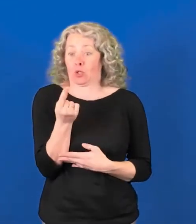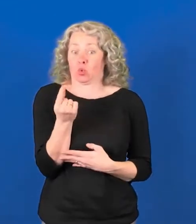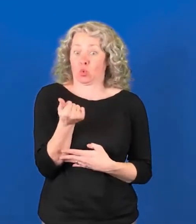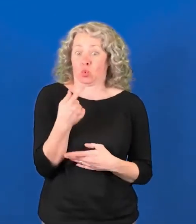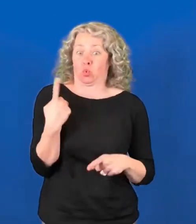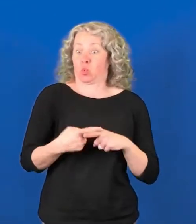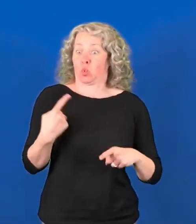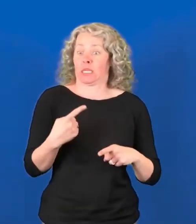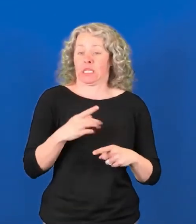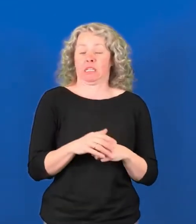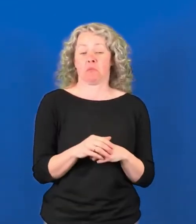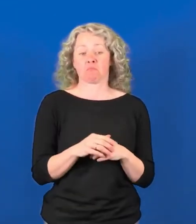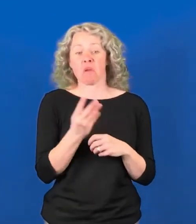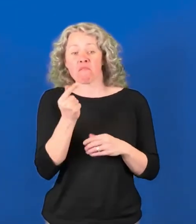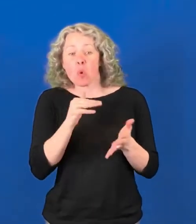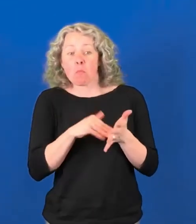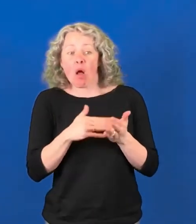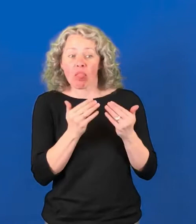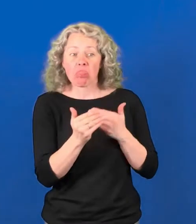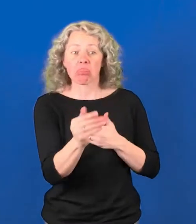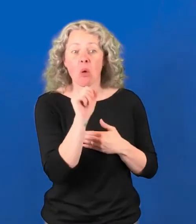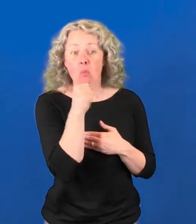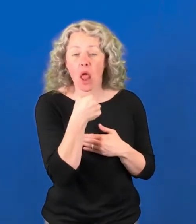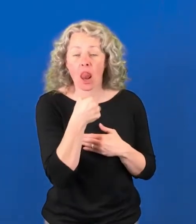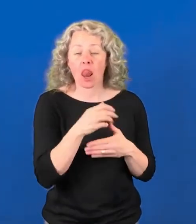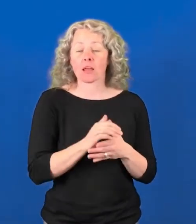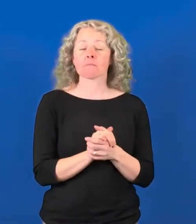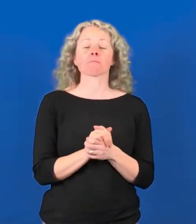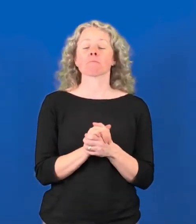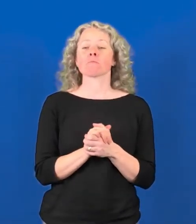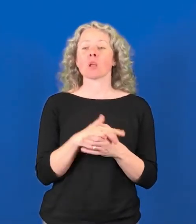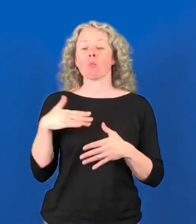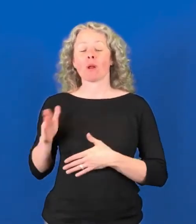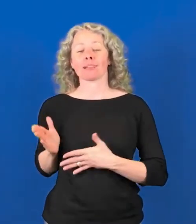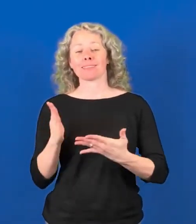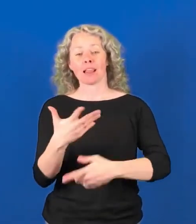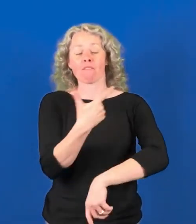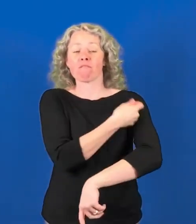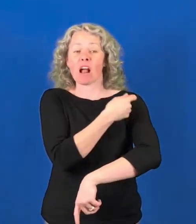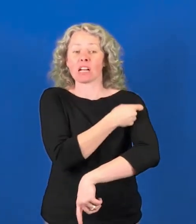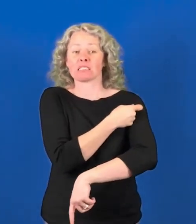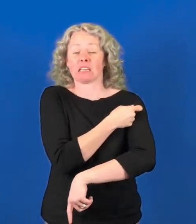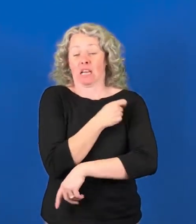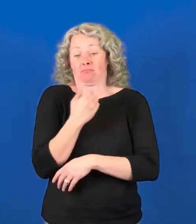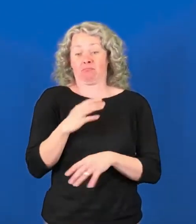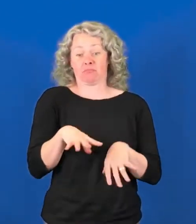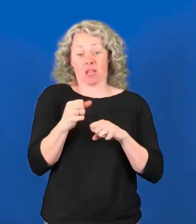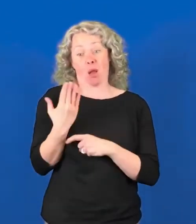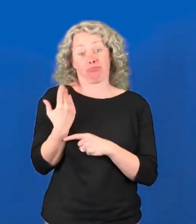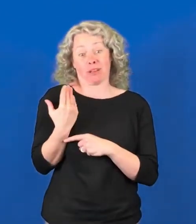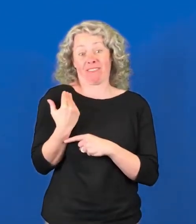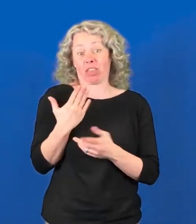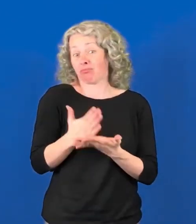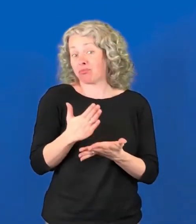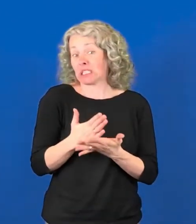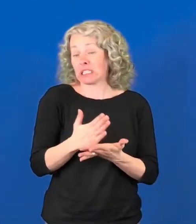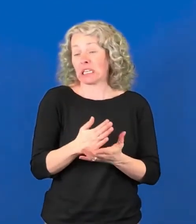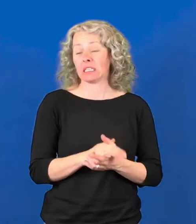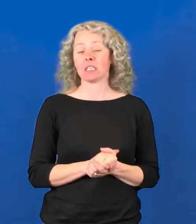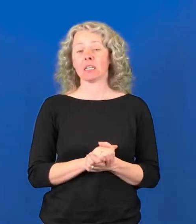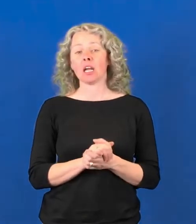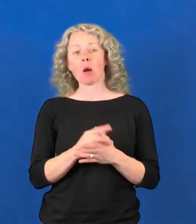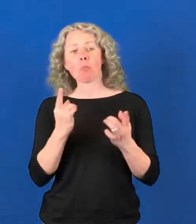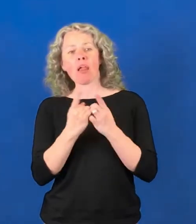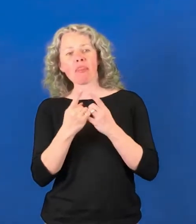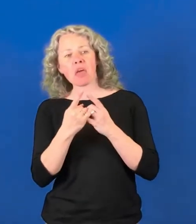out really relatively rapidly over the next few months, because obviously we've only been delivering the vaccines for a relatively short period of